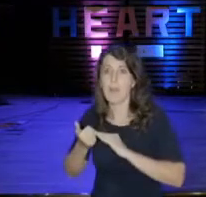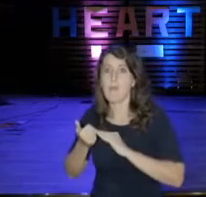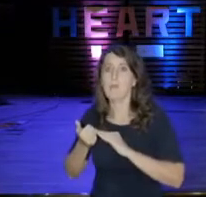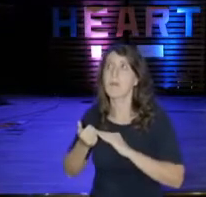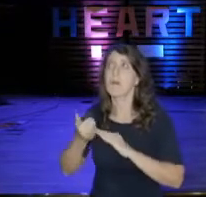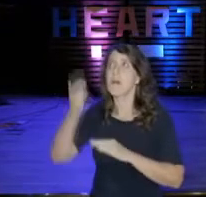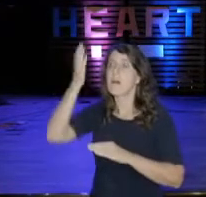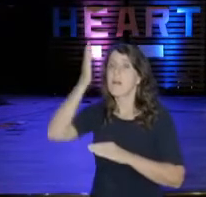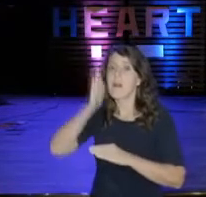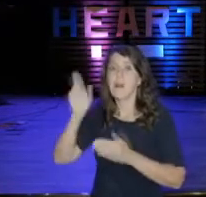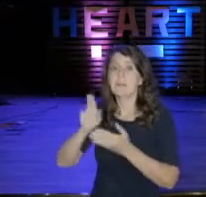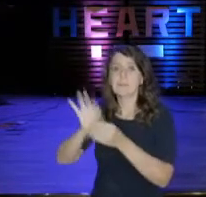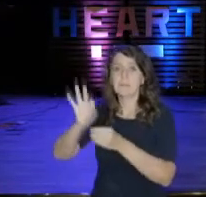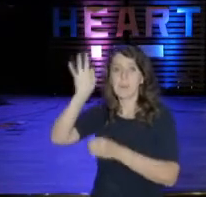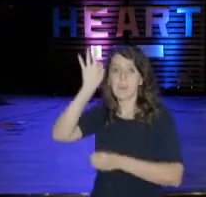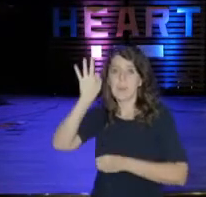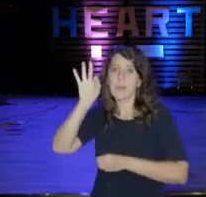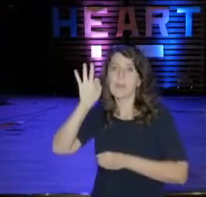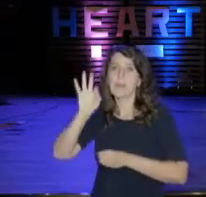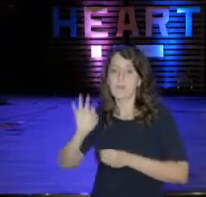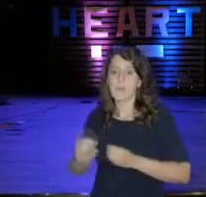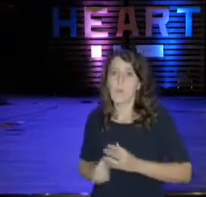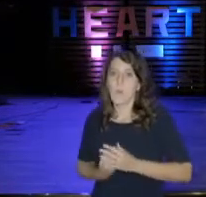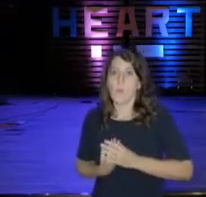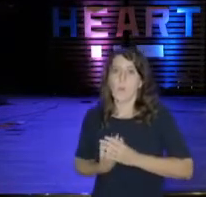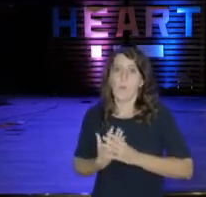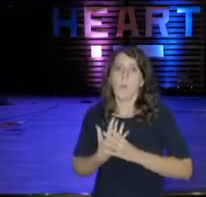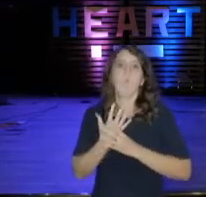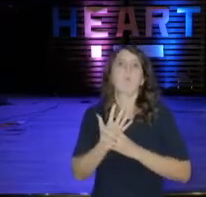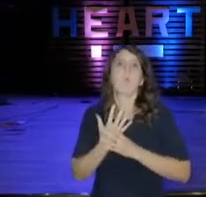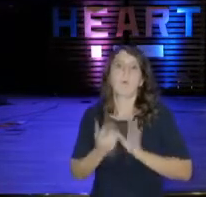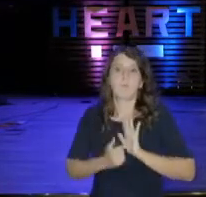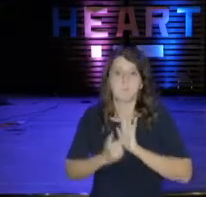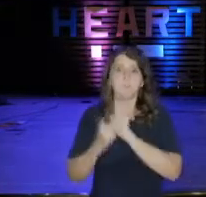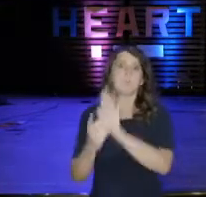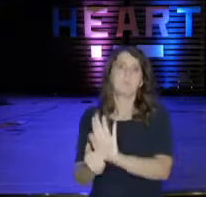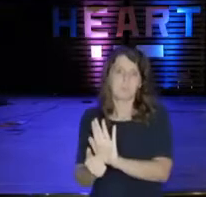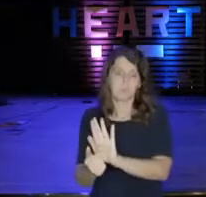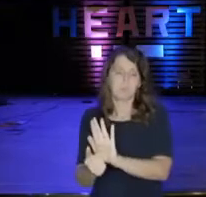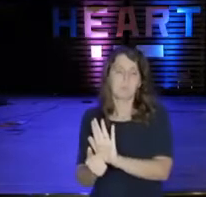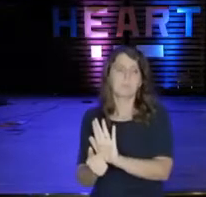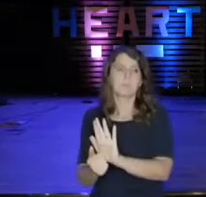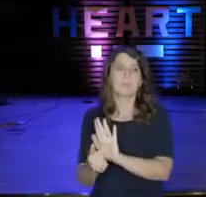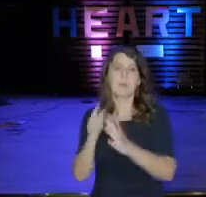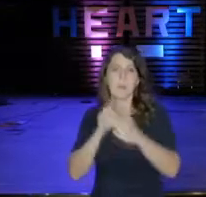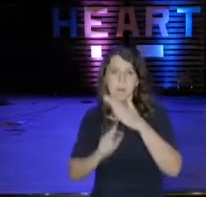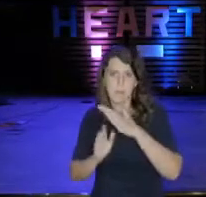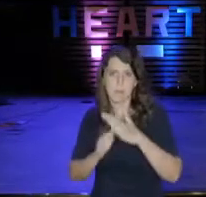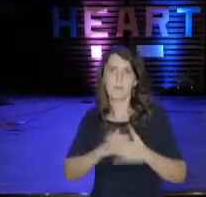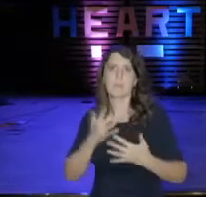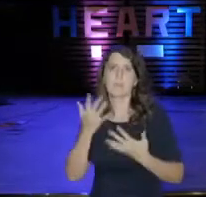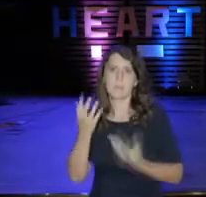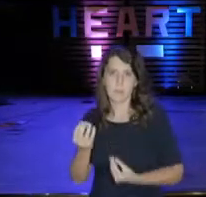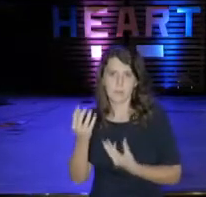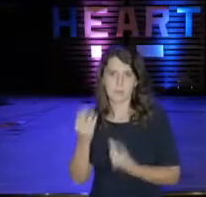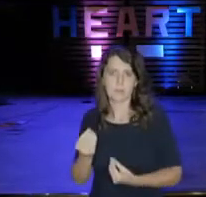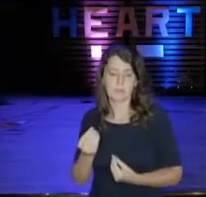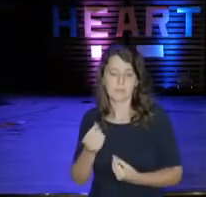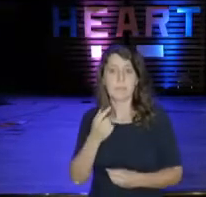God that wells up within you. It is God that makes us humble and gentle. He says, be patient with each